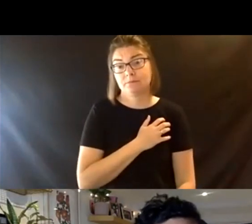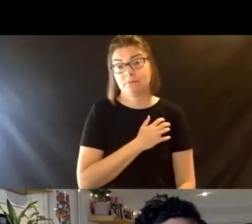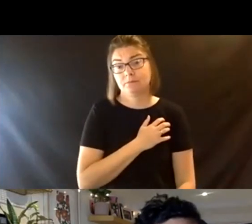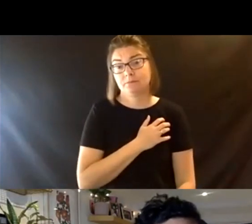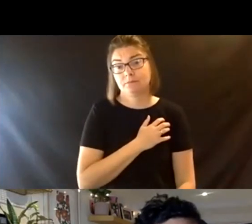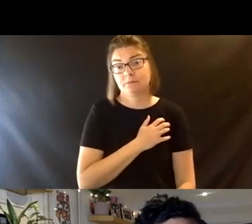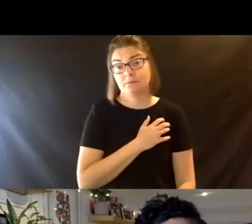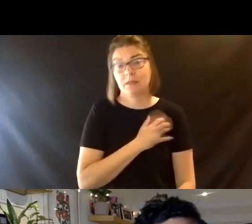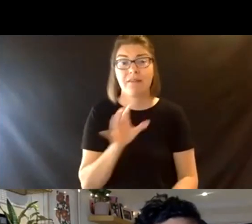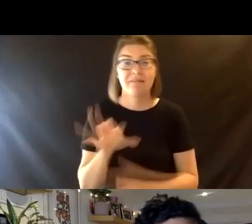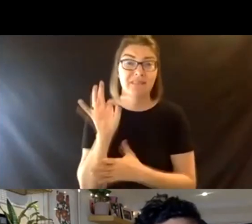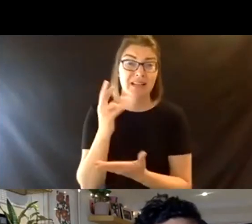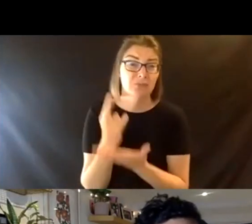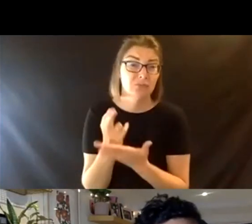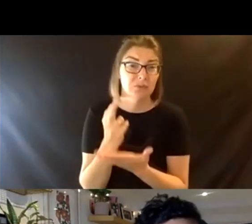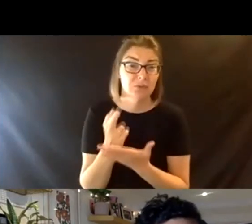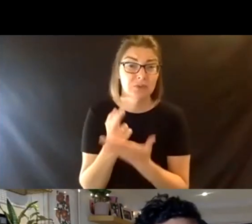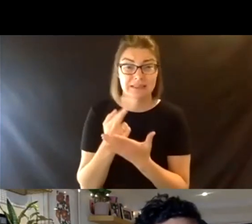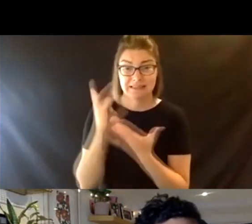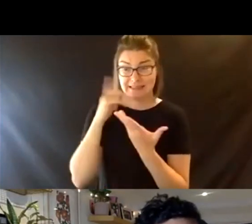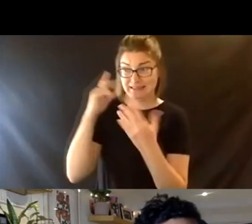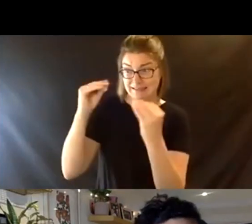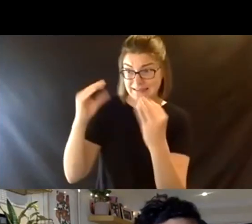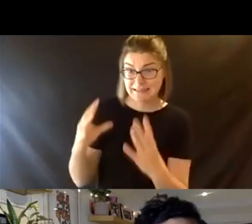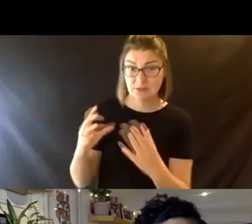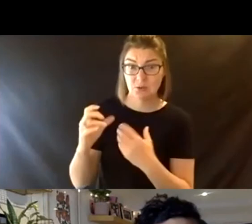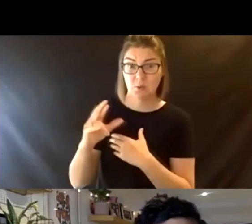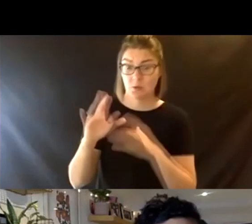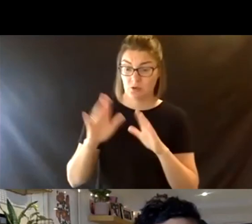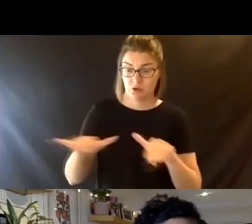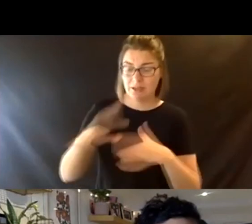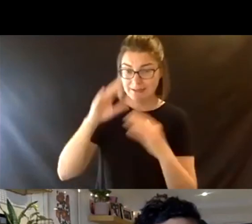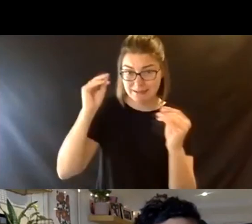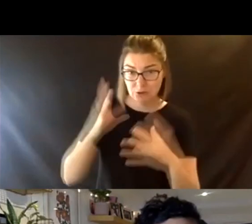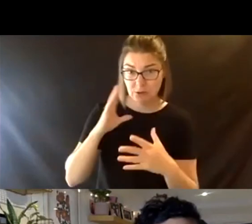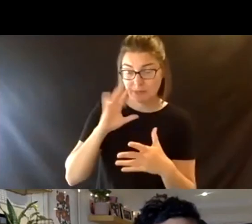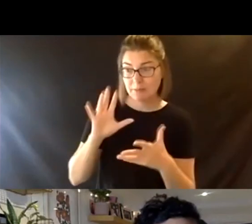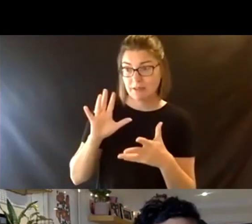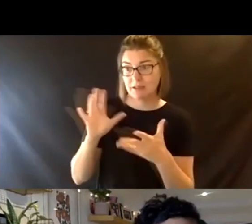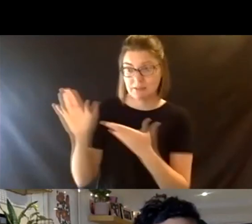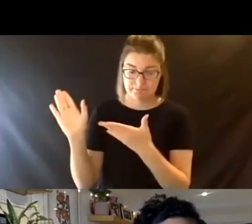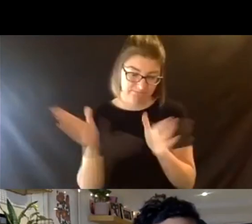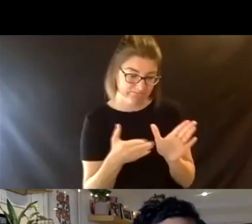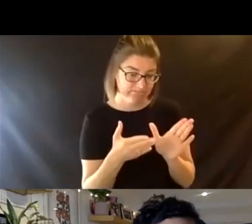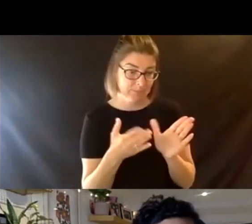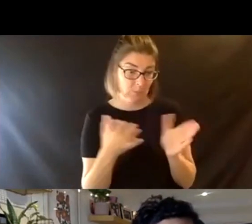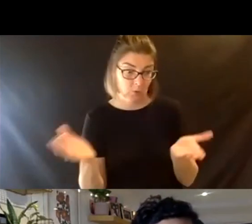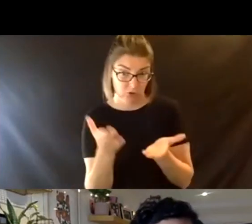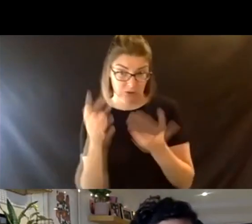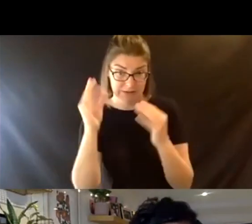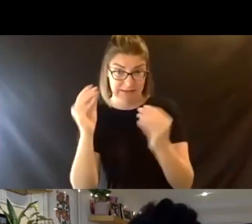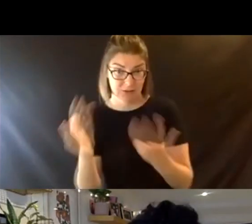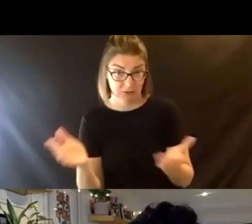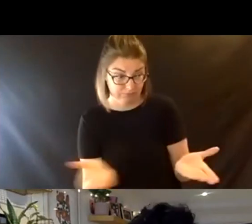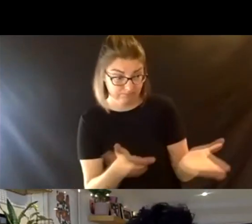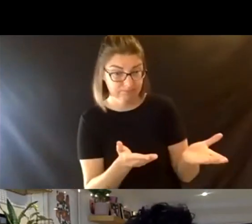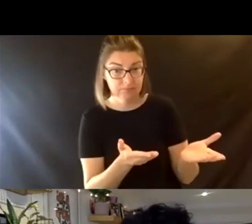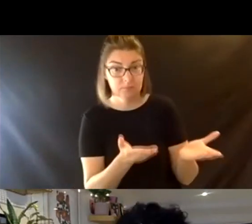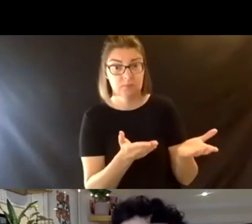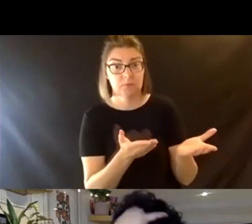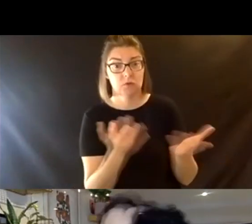look for resources that your teacher, perhaps, or your child's teacher could perhaps turn to, or encourage the teacher to turn